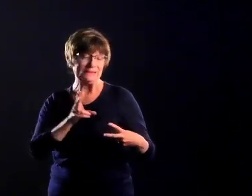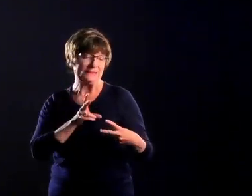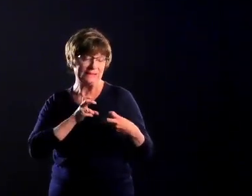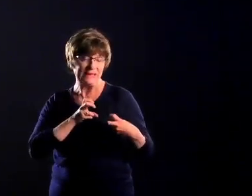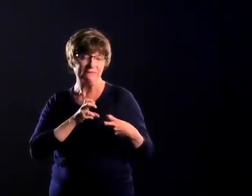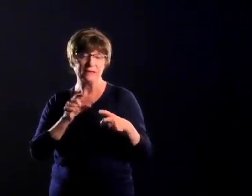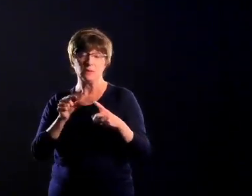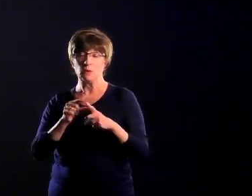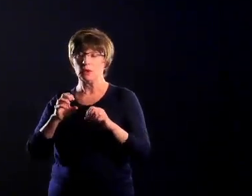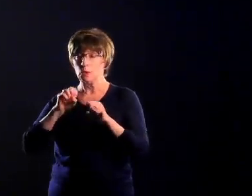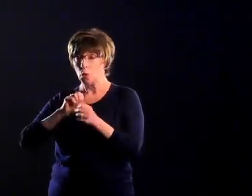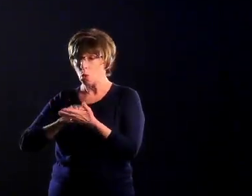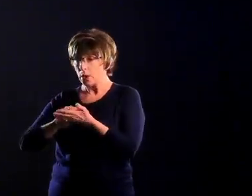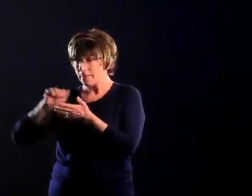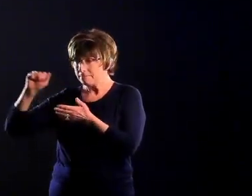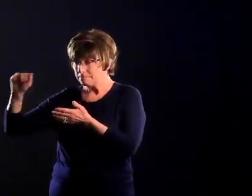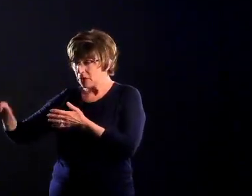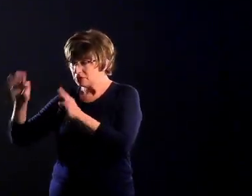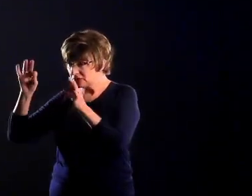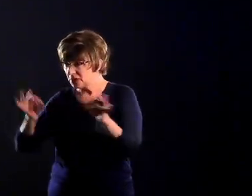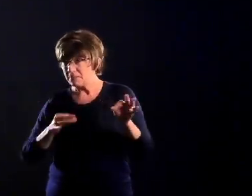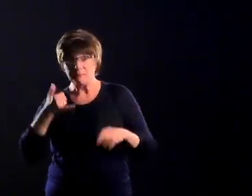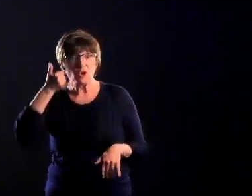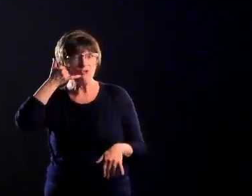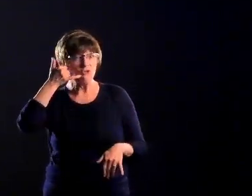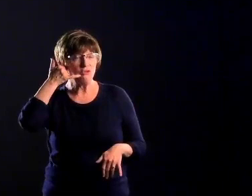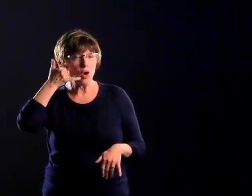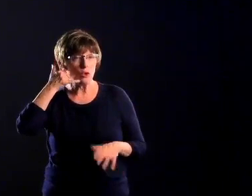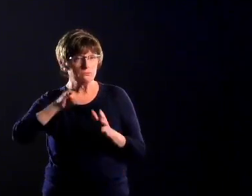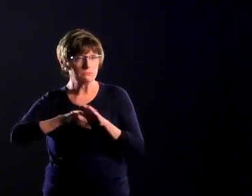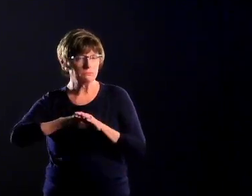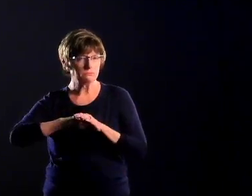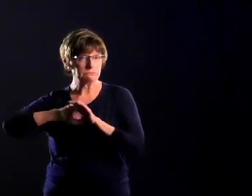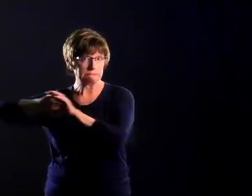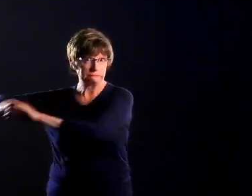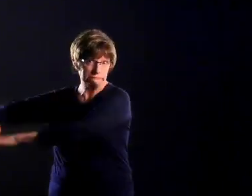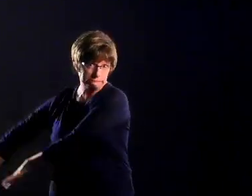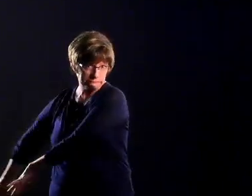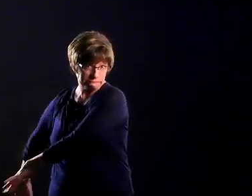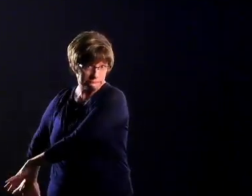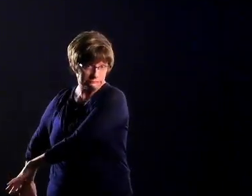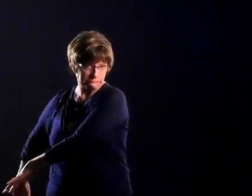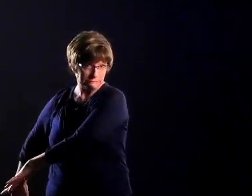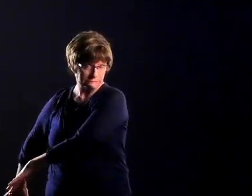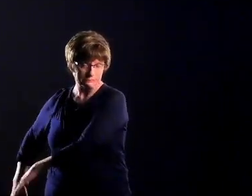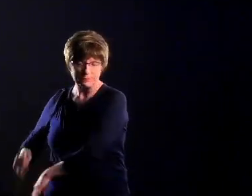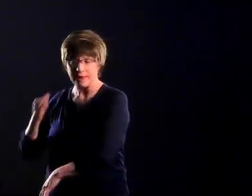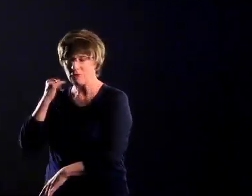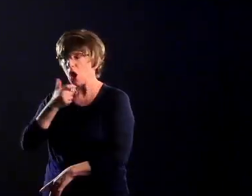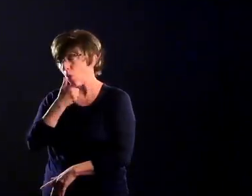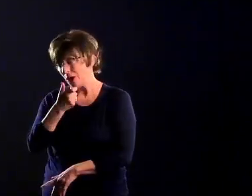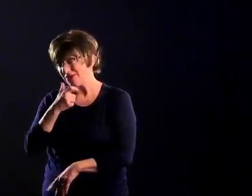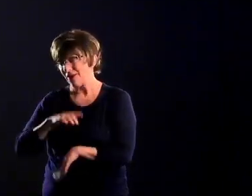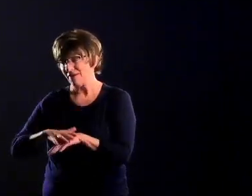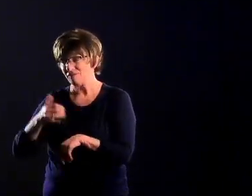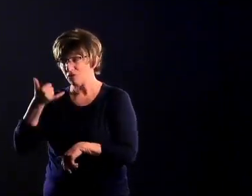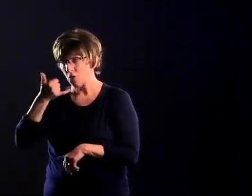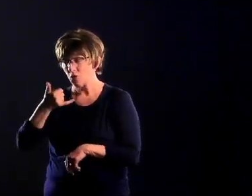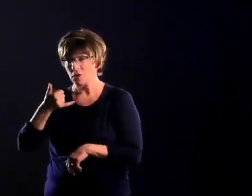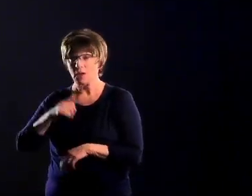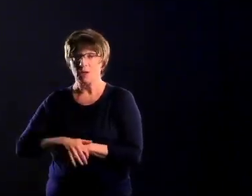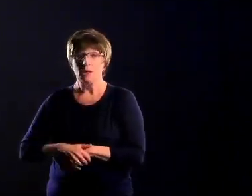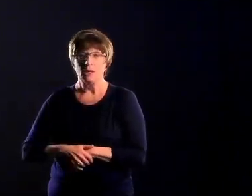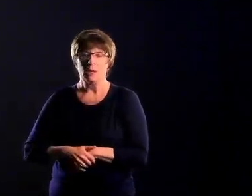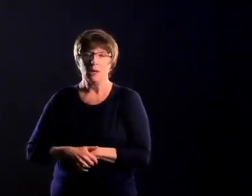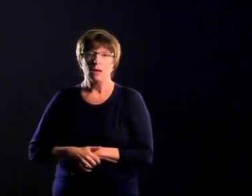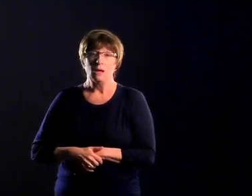remove the distractions. Take your phone, if you're not watching it on your phone, take your phone and put it aside. Take some of the other things that are going on,